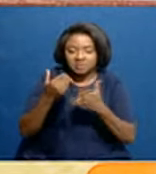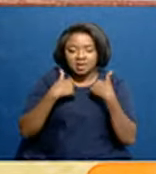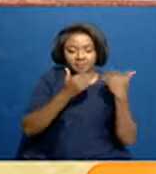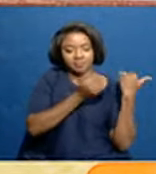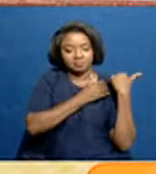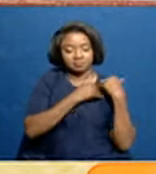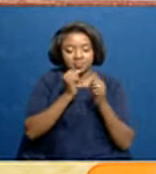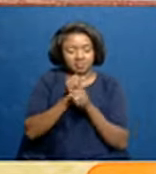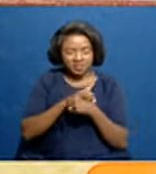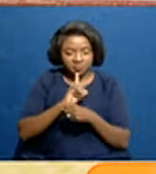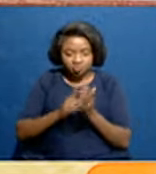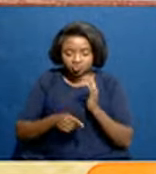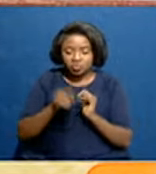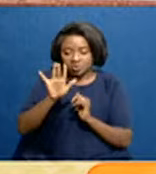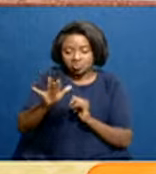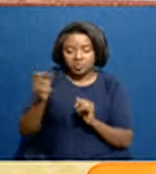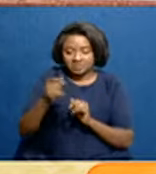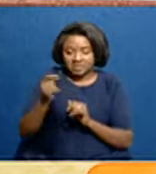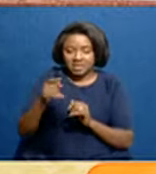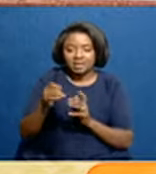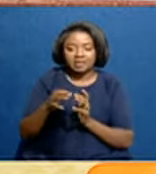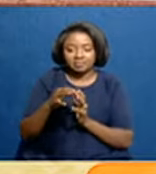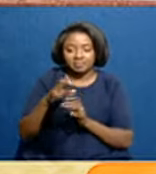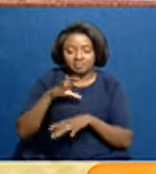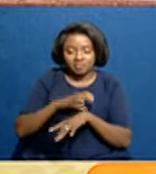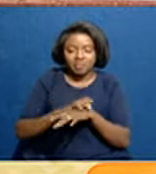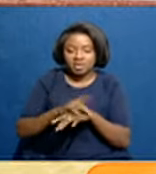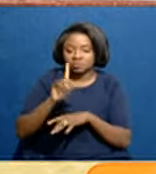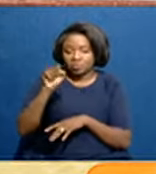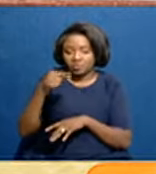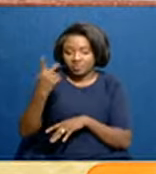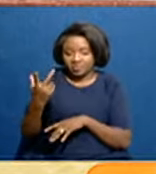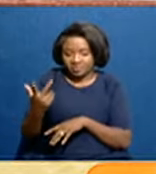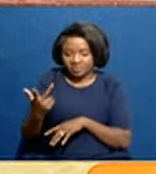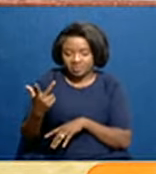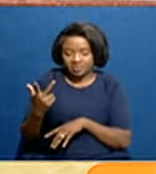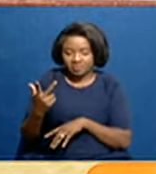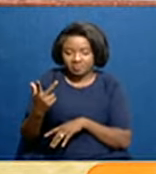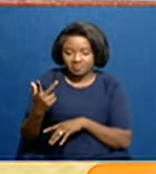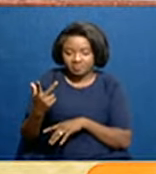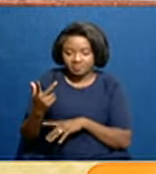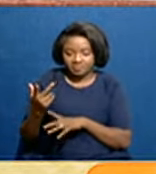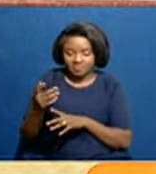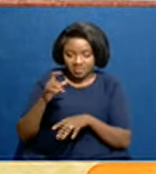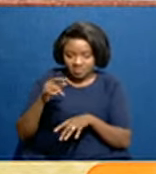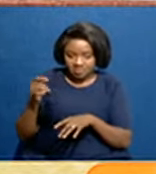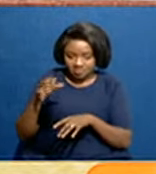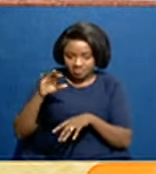to ensure that their employees take home does not go below